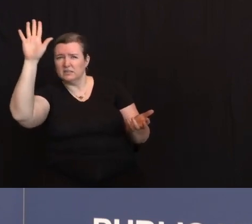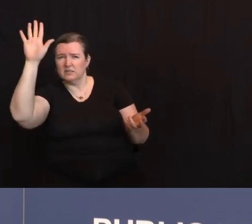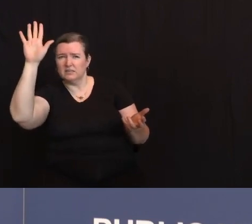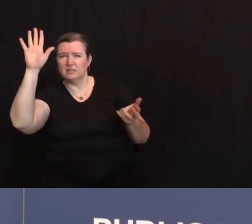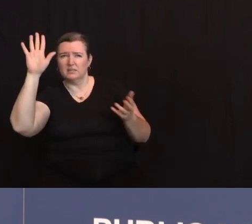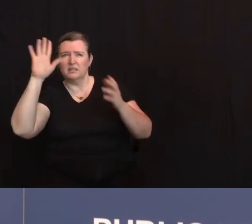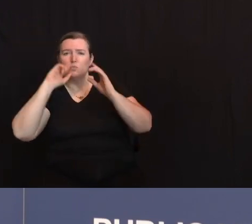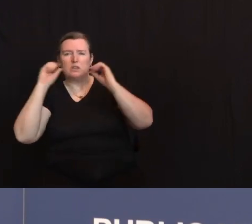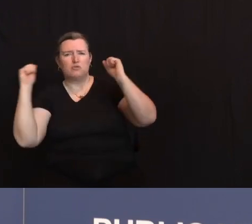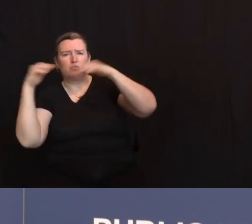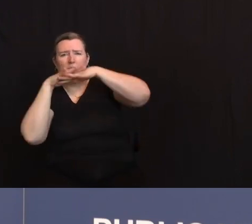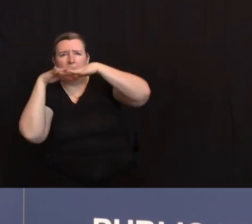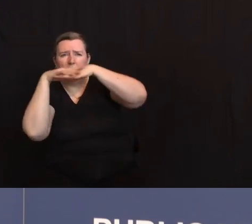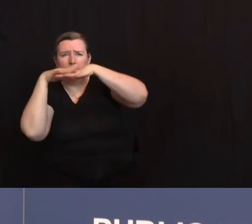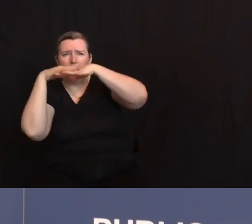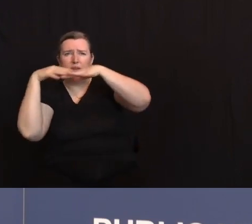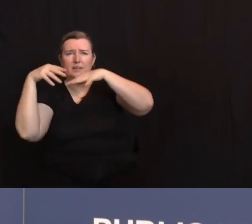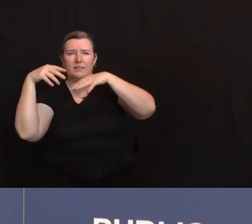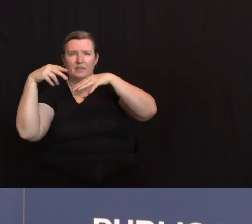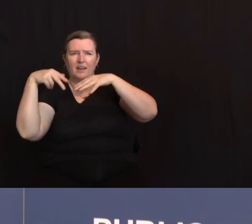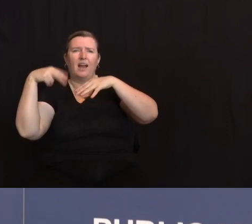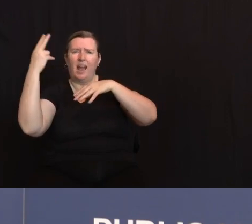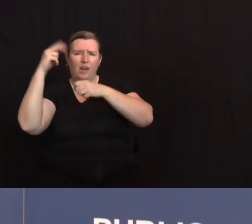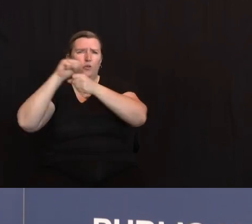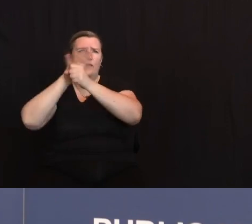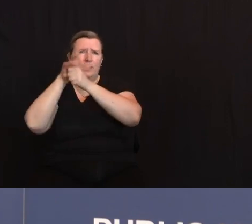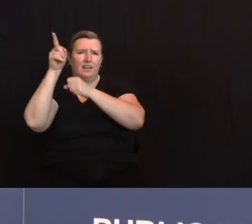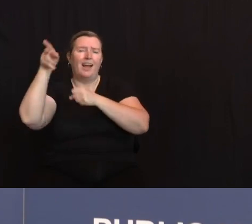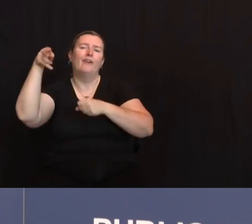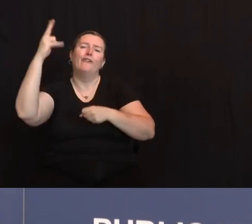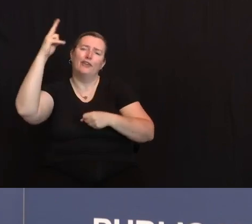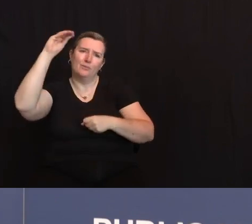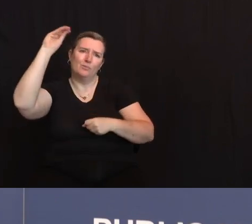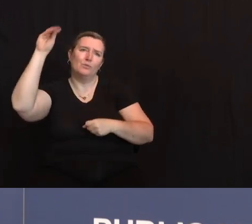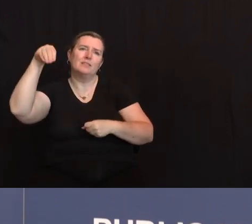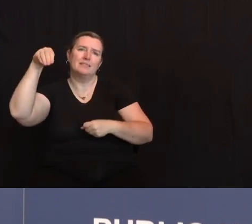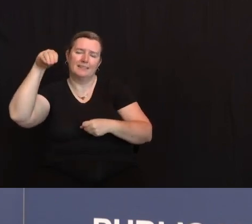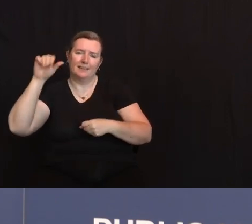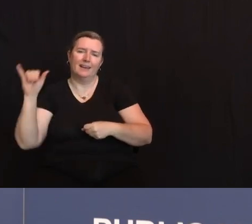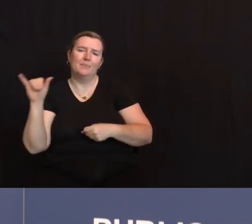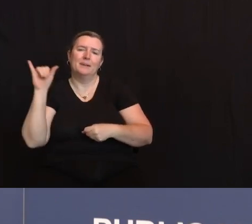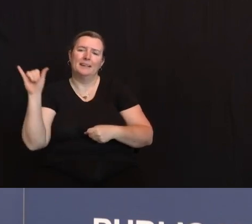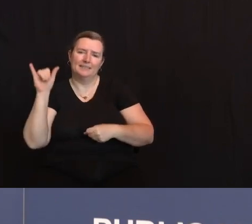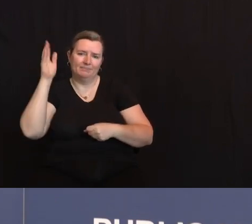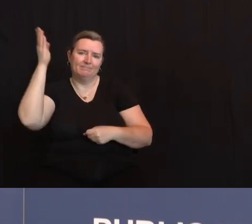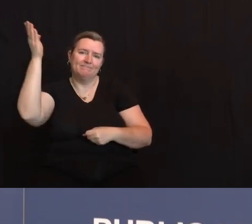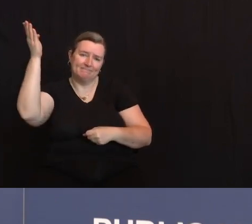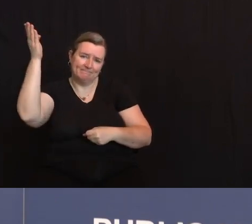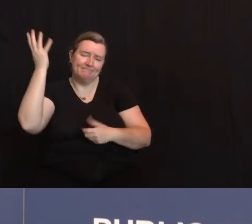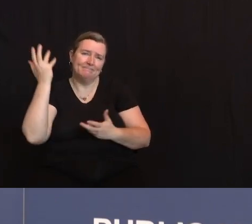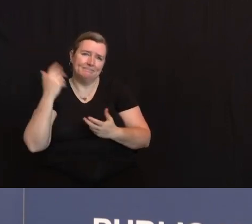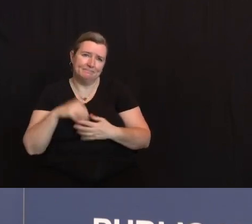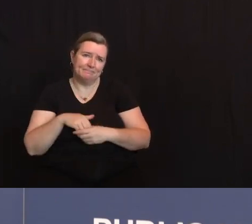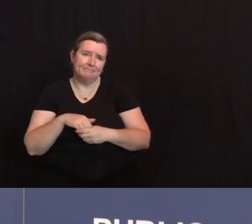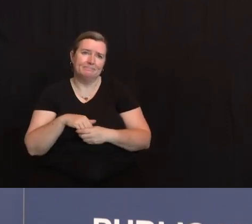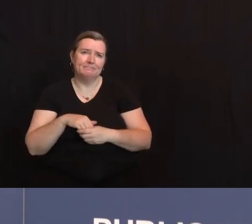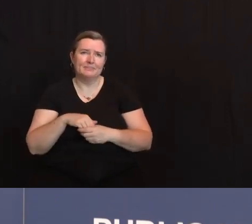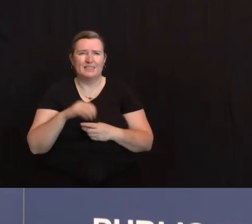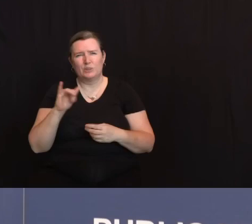COVID in general, are also showing higher rates of people testing positive for antibodies. So that's the short answer,